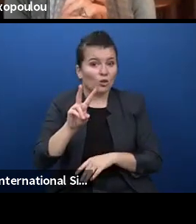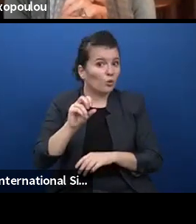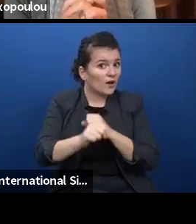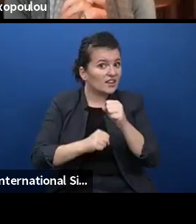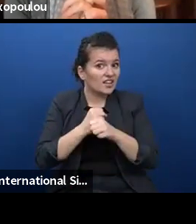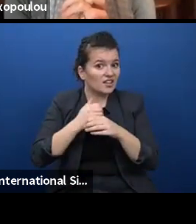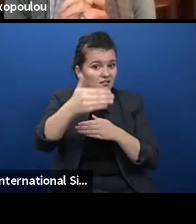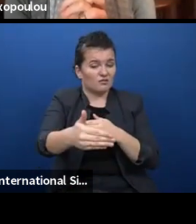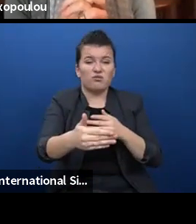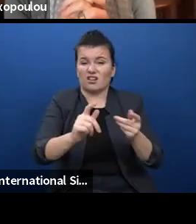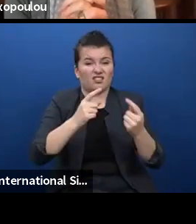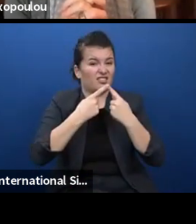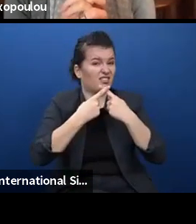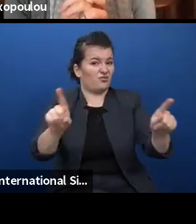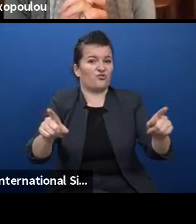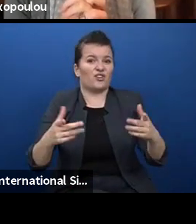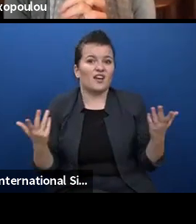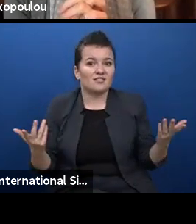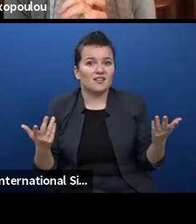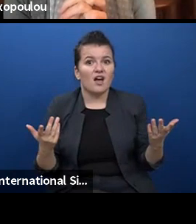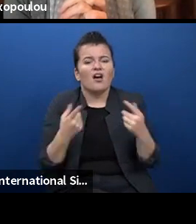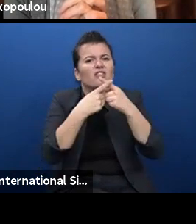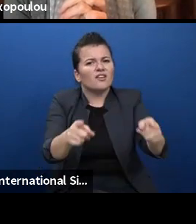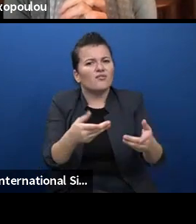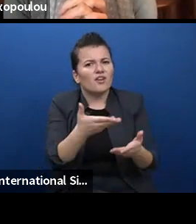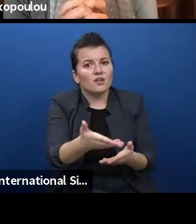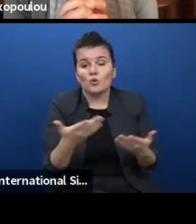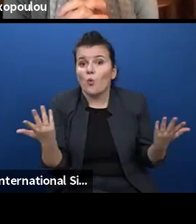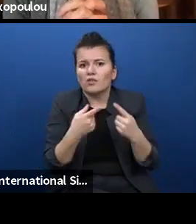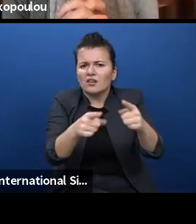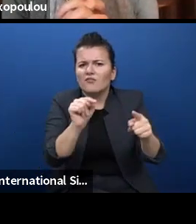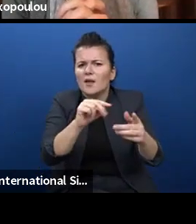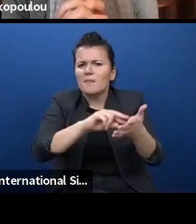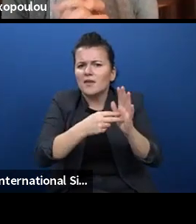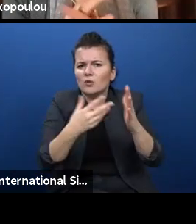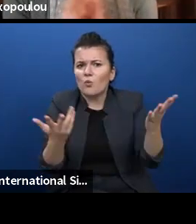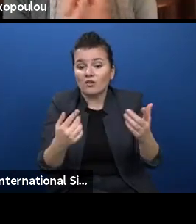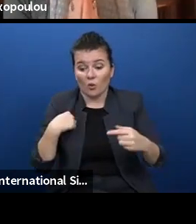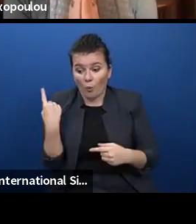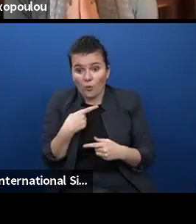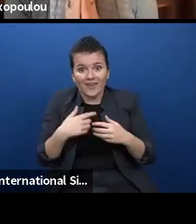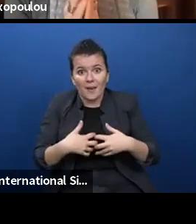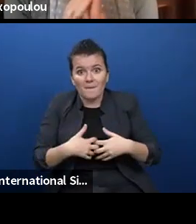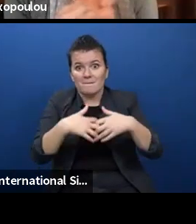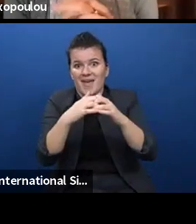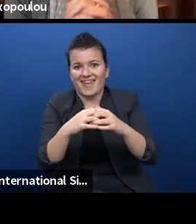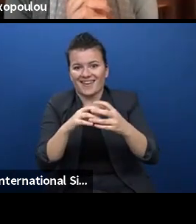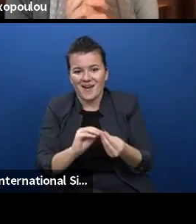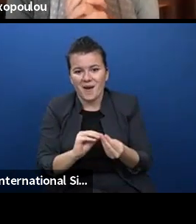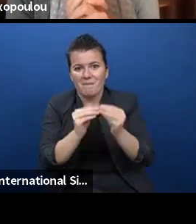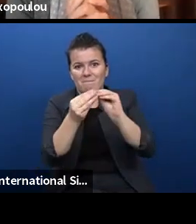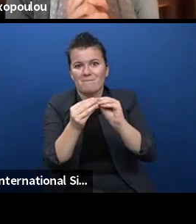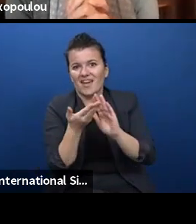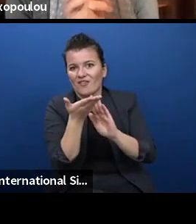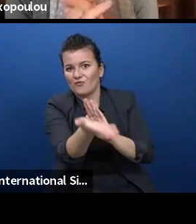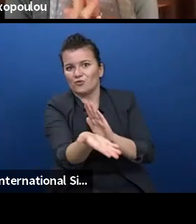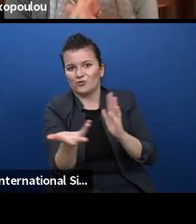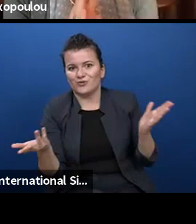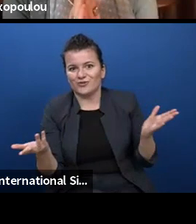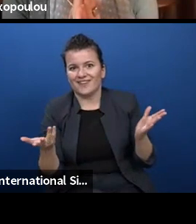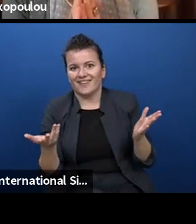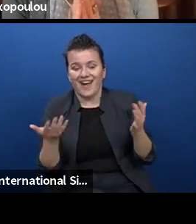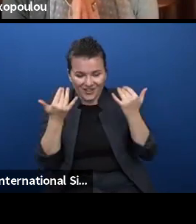actually, we need to make a new future. We need to build a better future post-COVID and what have you. and take the opportunity now. Sorry, I'll stop